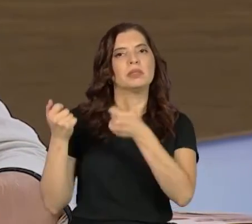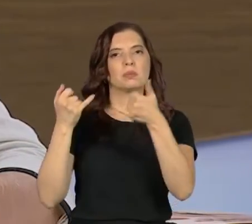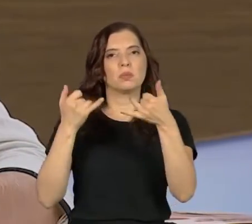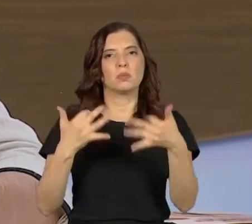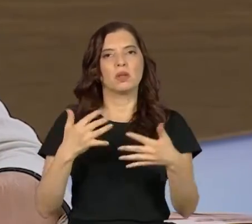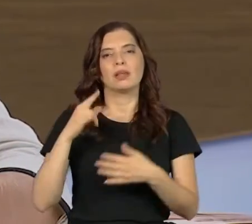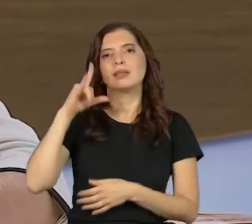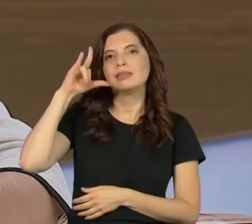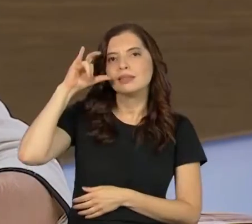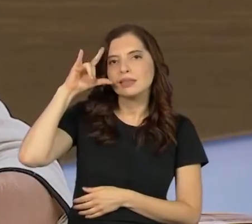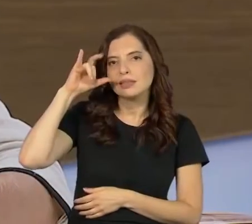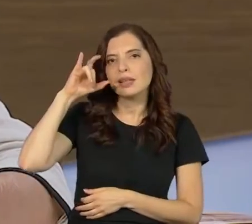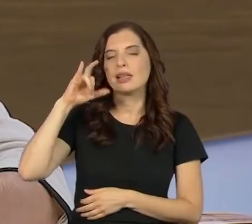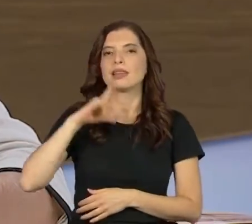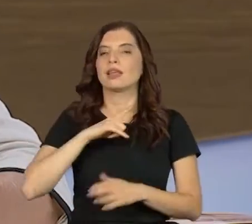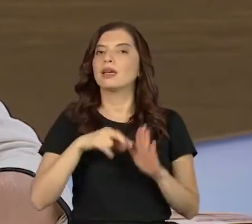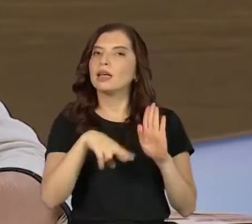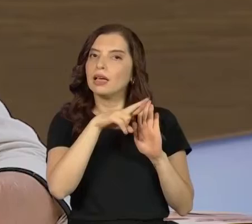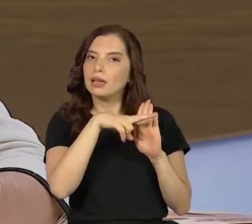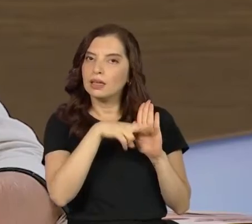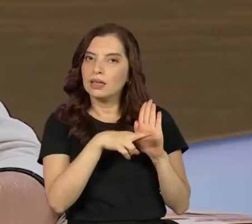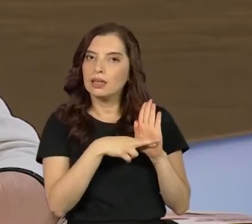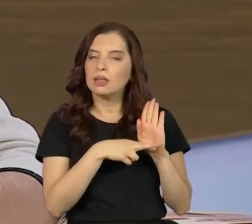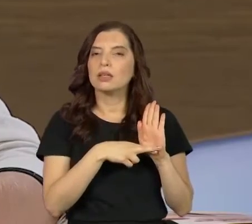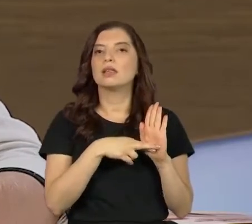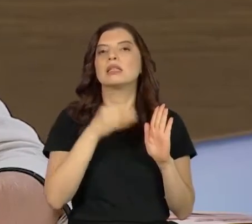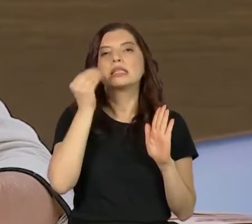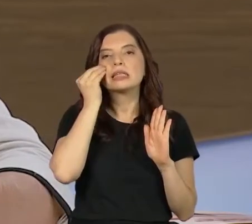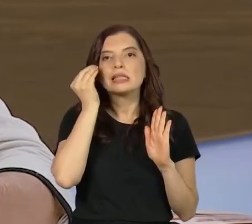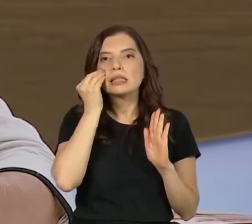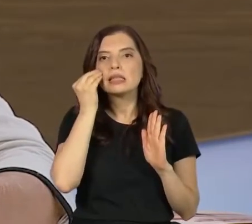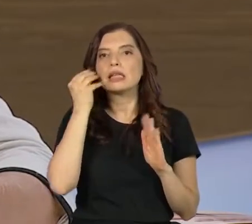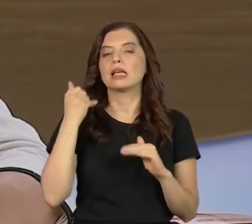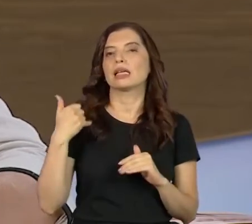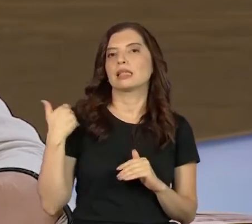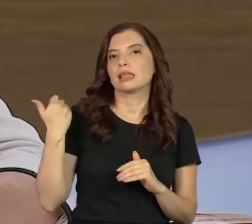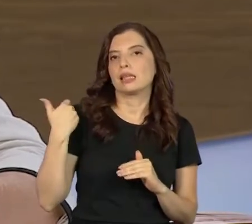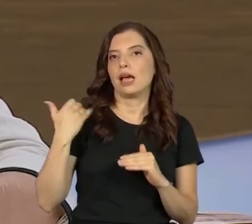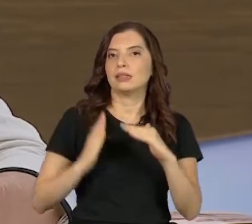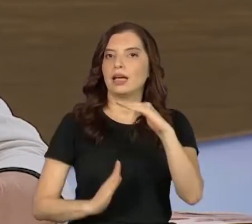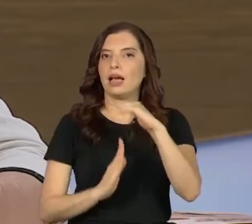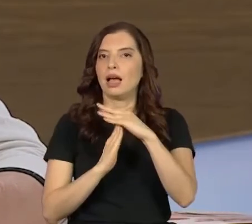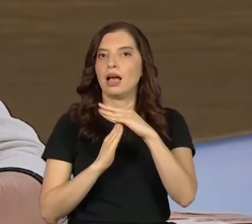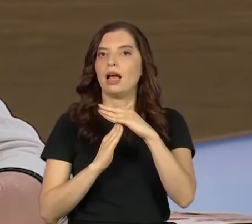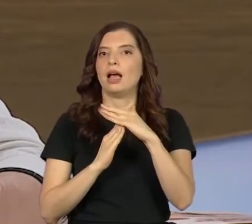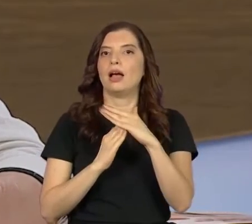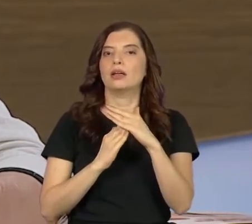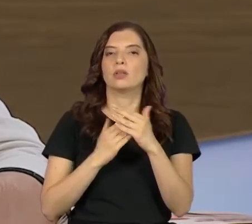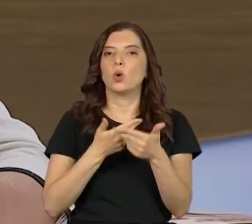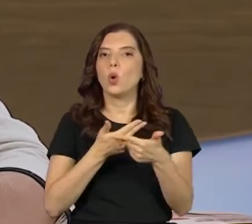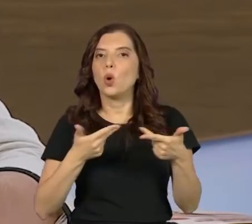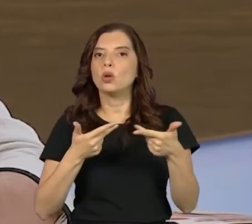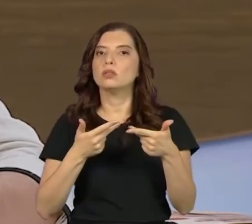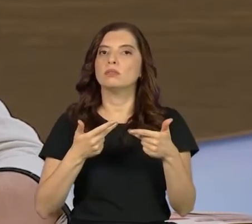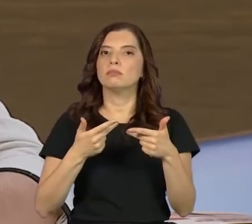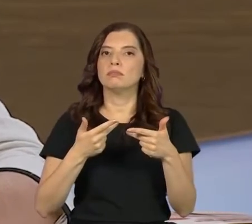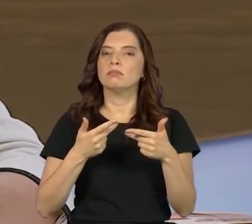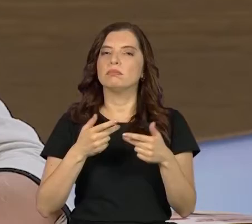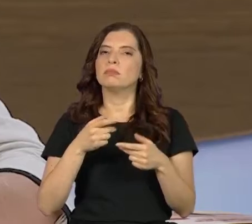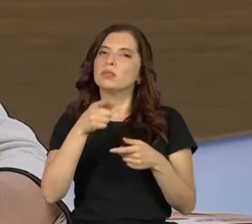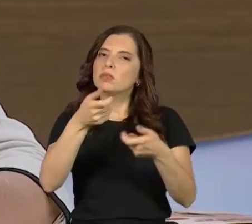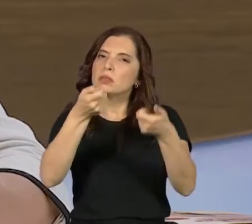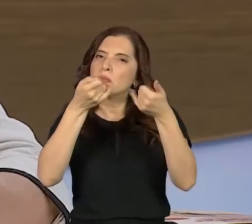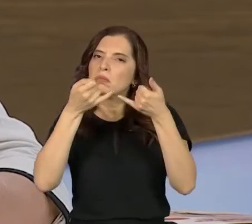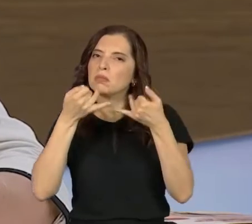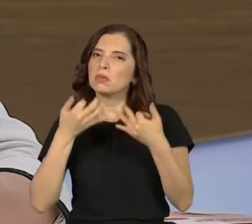prometendo oferecer um maior controle parental. Eu vi um comentário seu, aí me corrija, por favor, se eu estiver equivocado, que era um